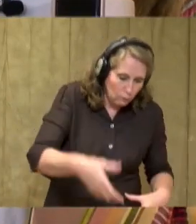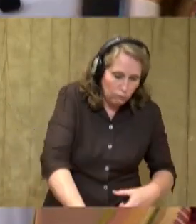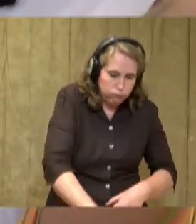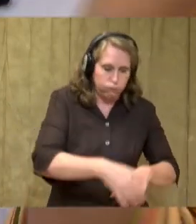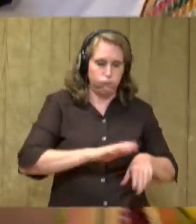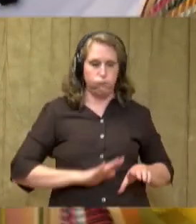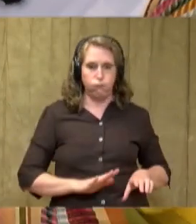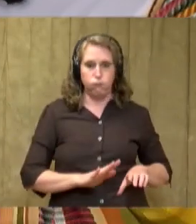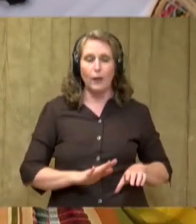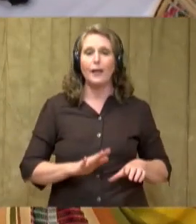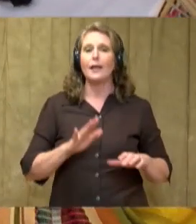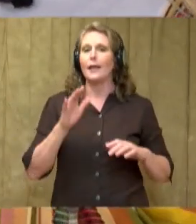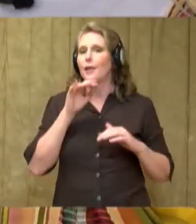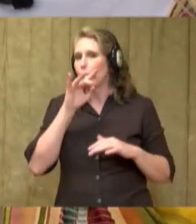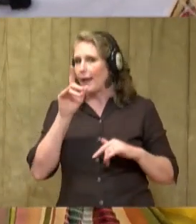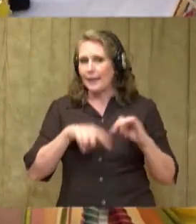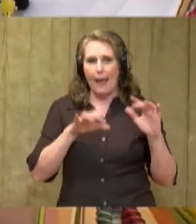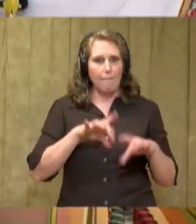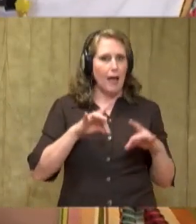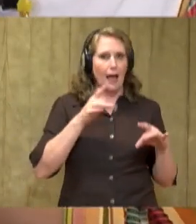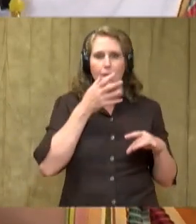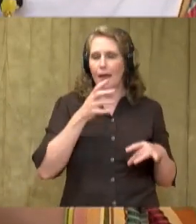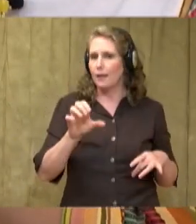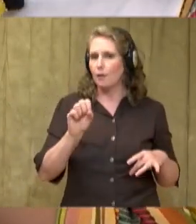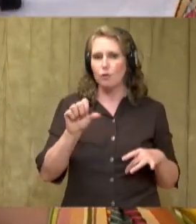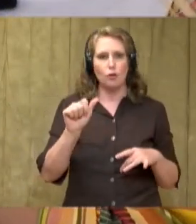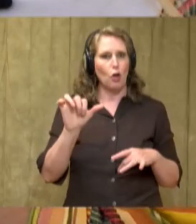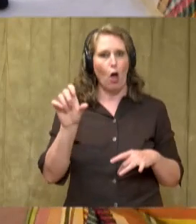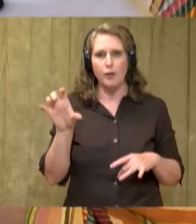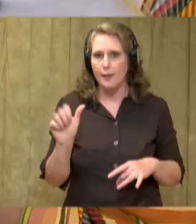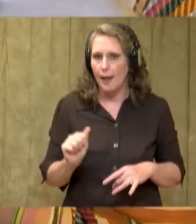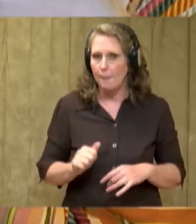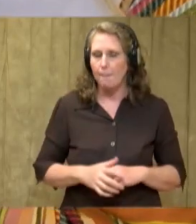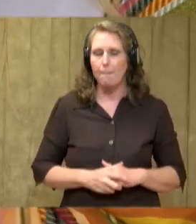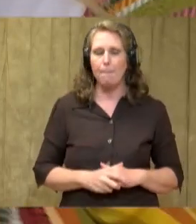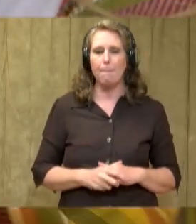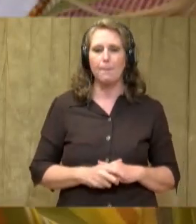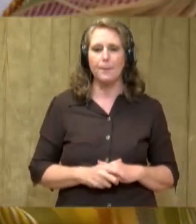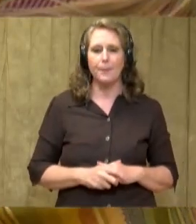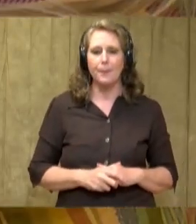find it. There he is, getting rid of all that spicy salsa.